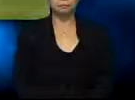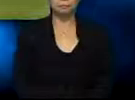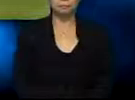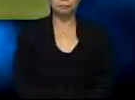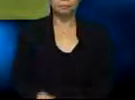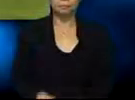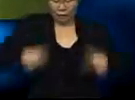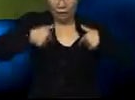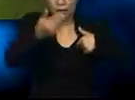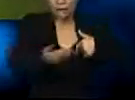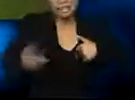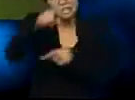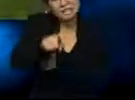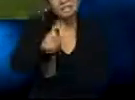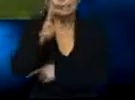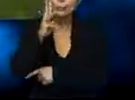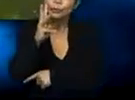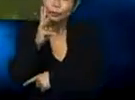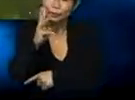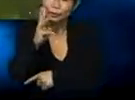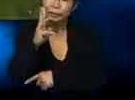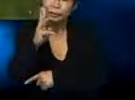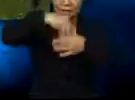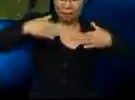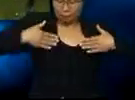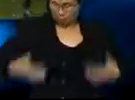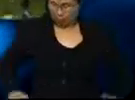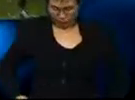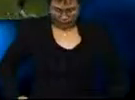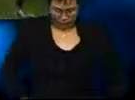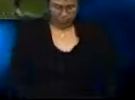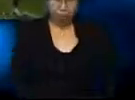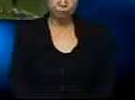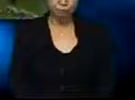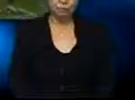Living things need water inside their bodies.